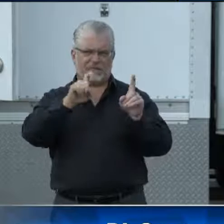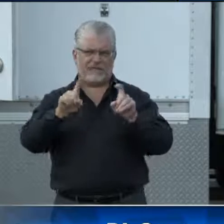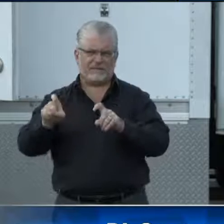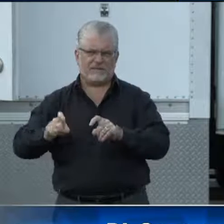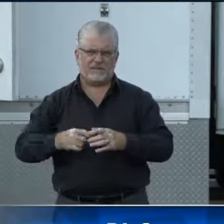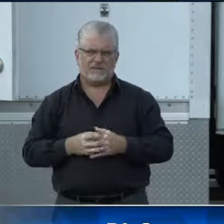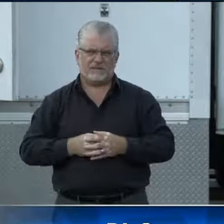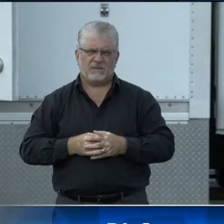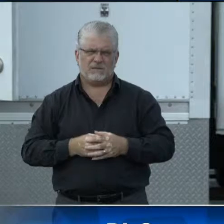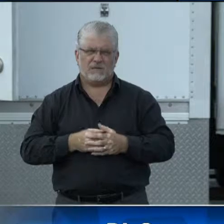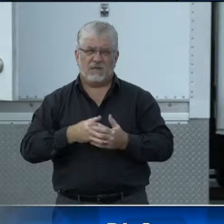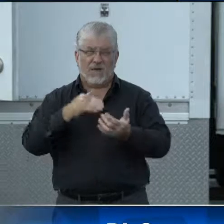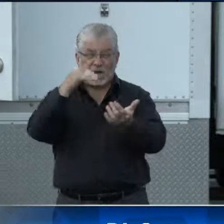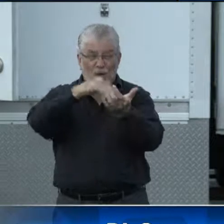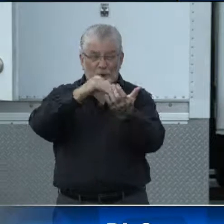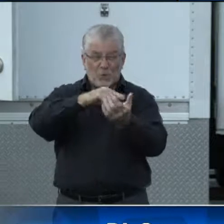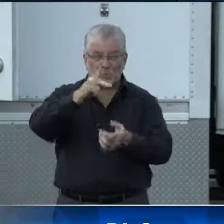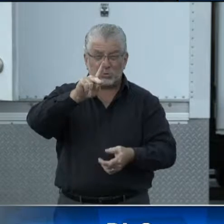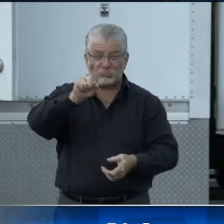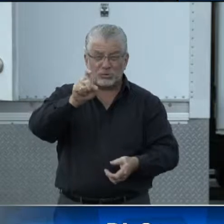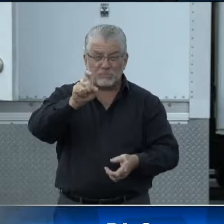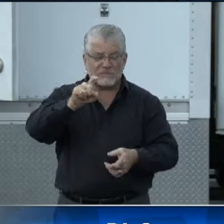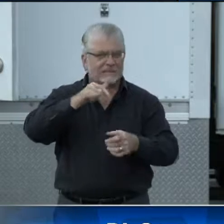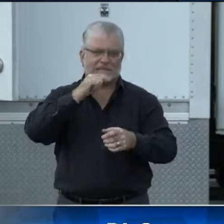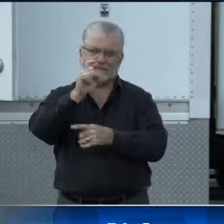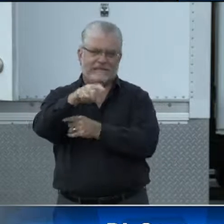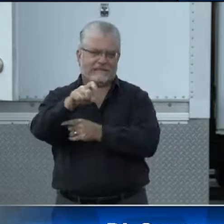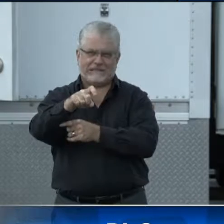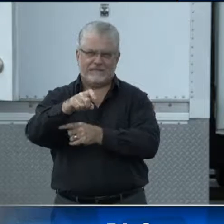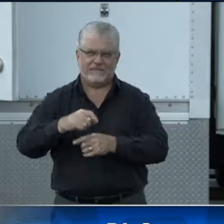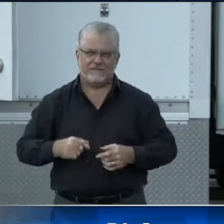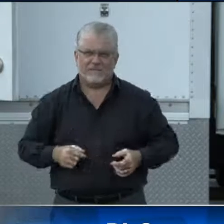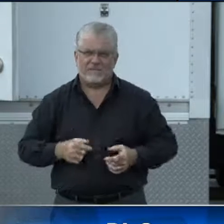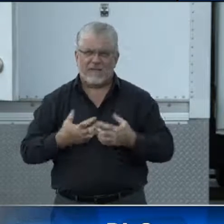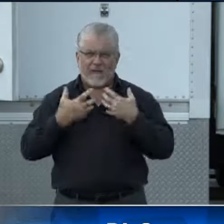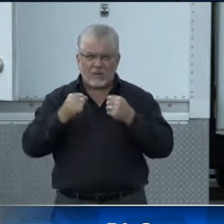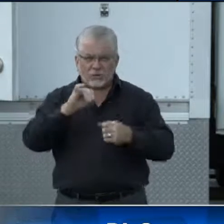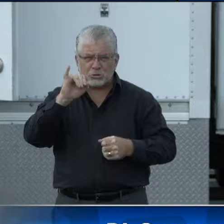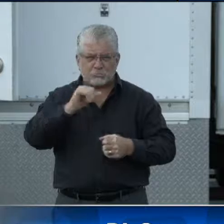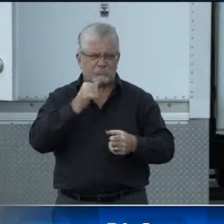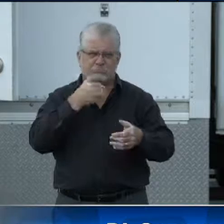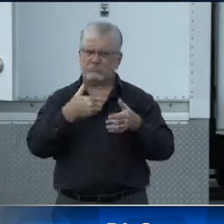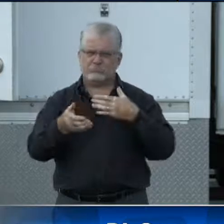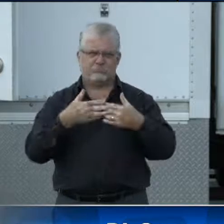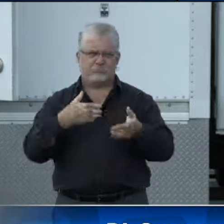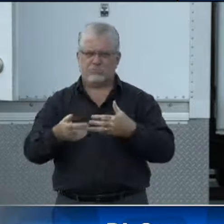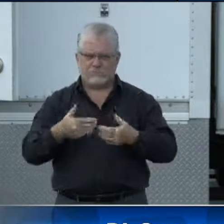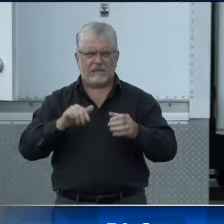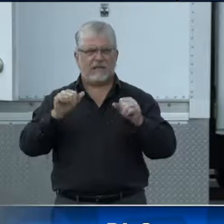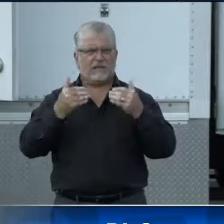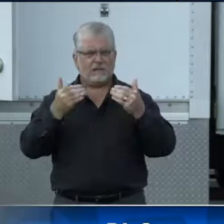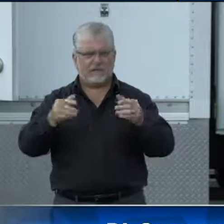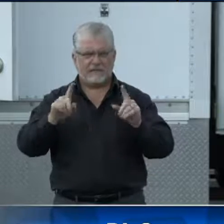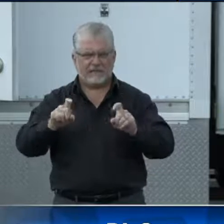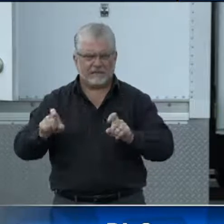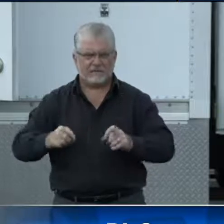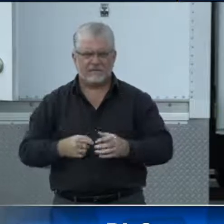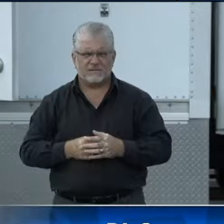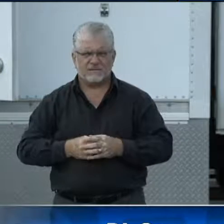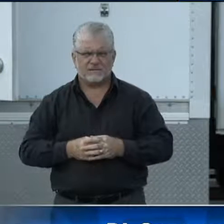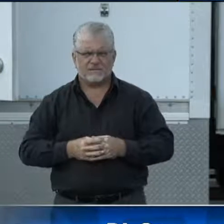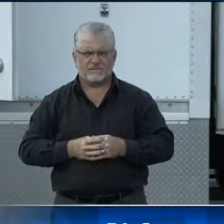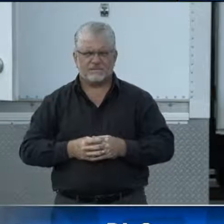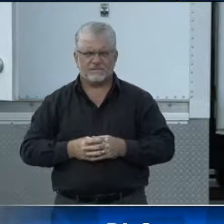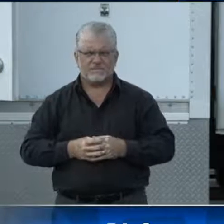You will be tested regardless of having health insurance. A form of identification is required to place